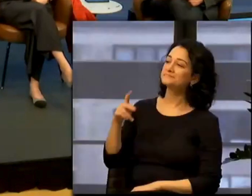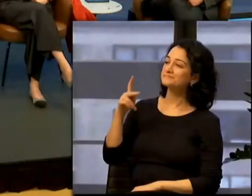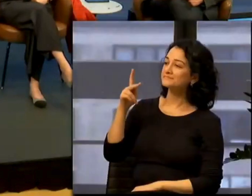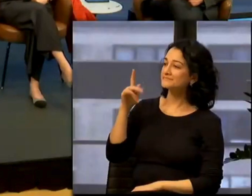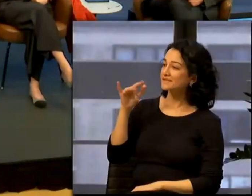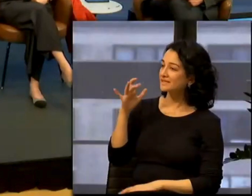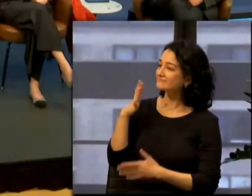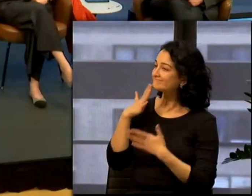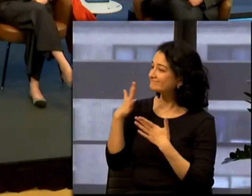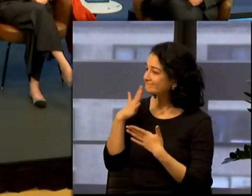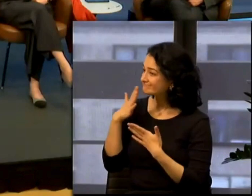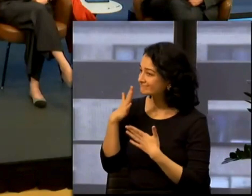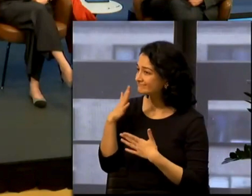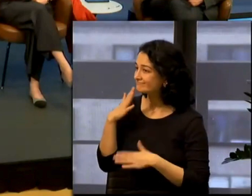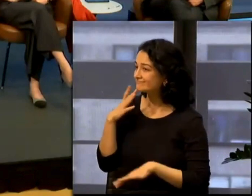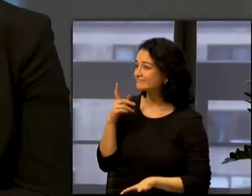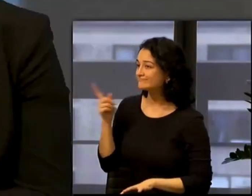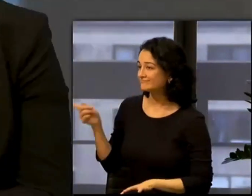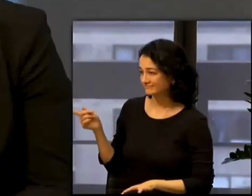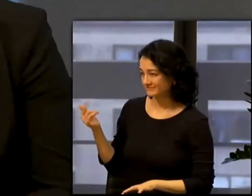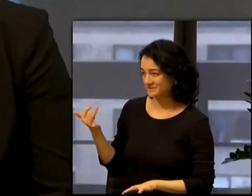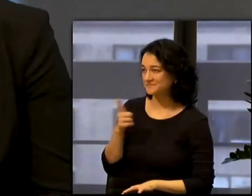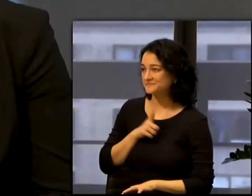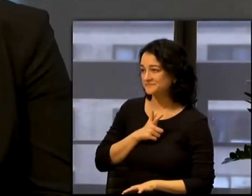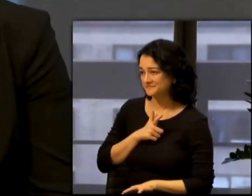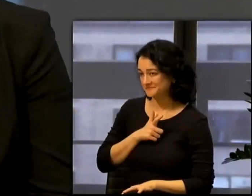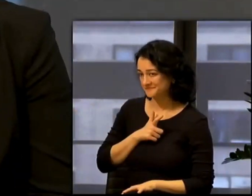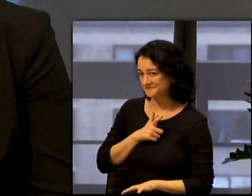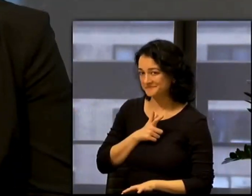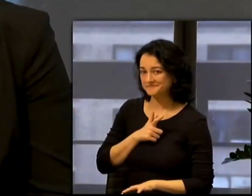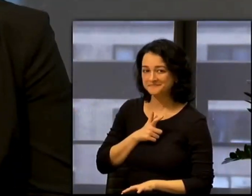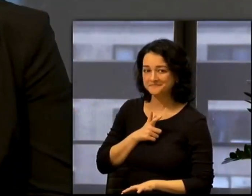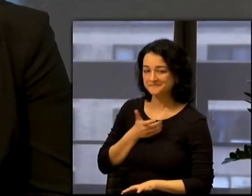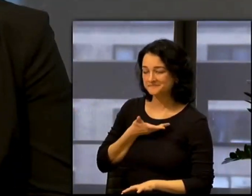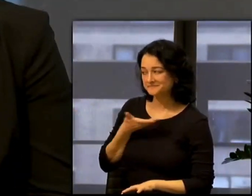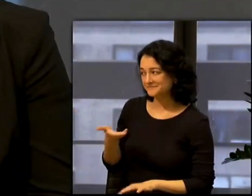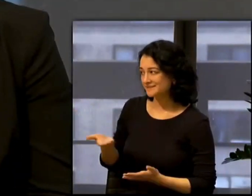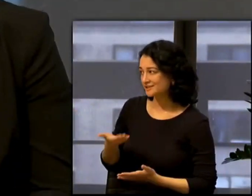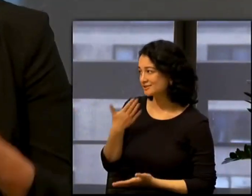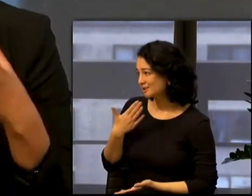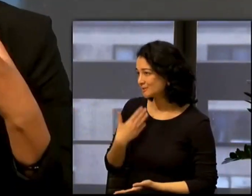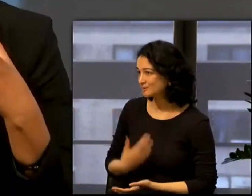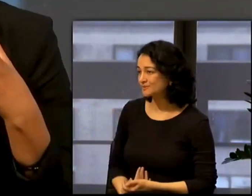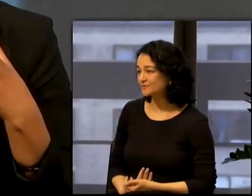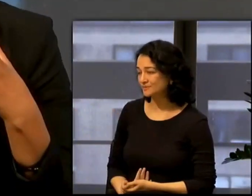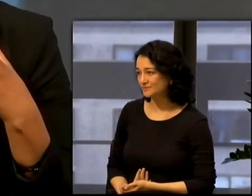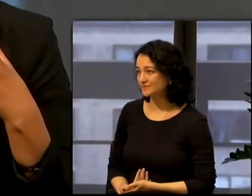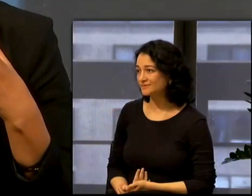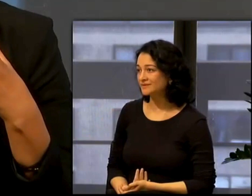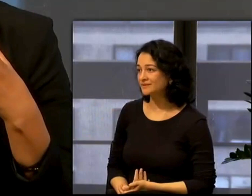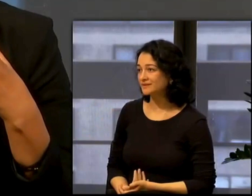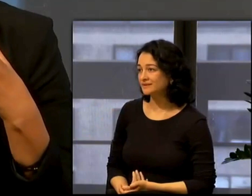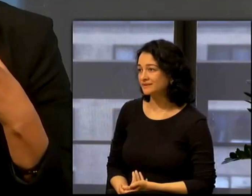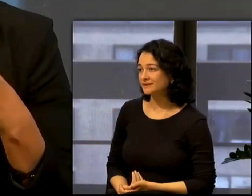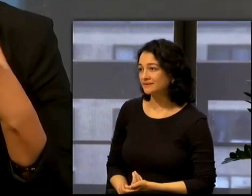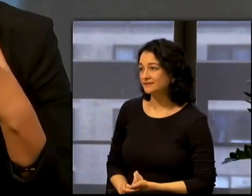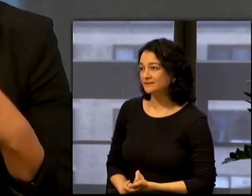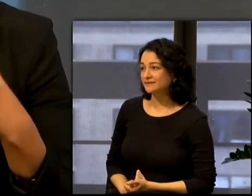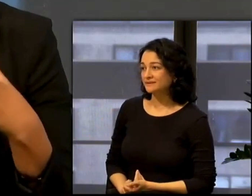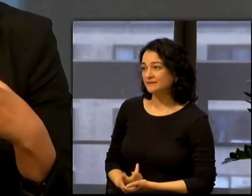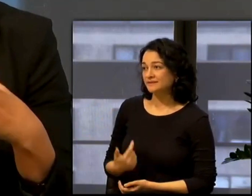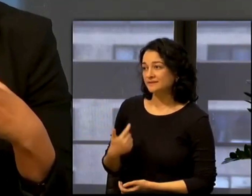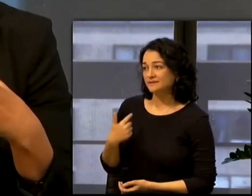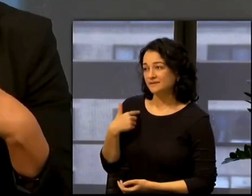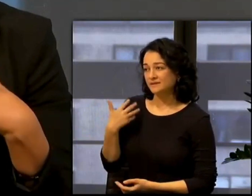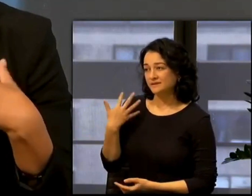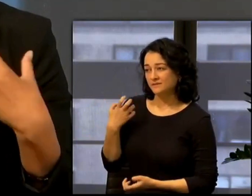up something that my colleague Galila just mentioned here in terms of when it comes to ageism and